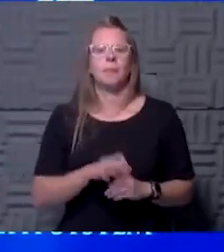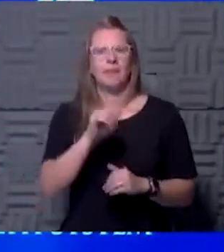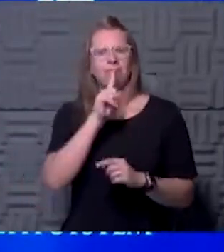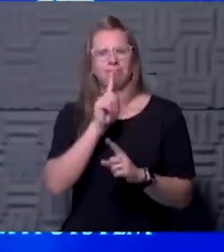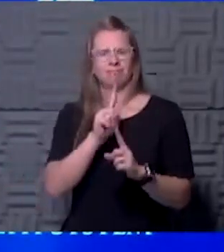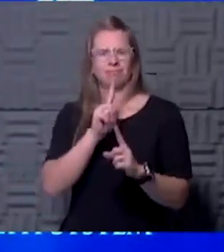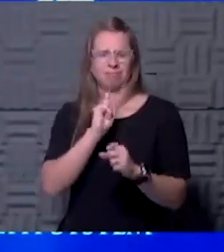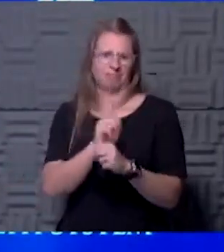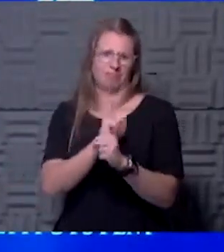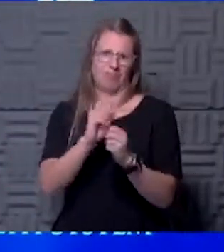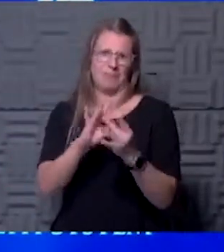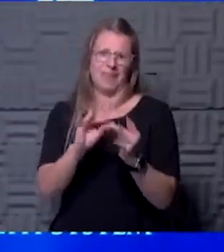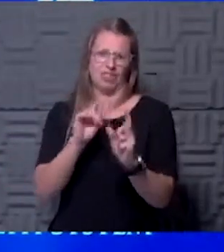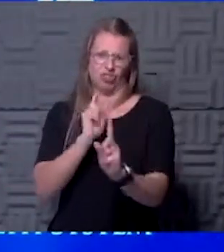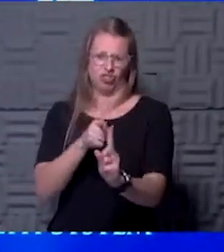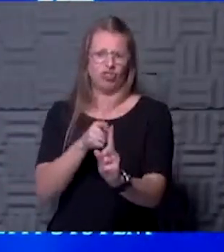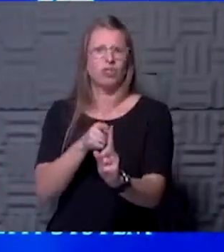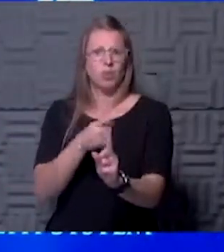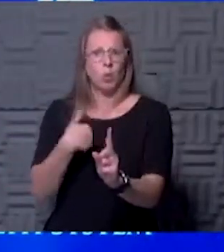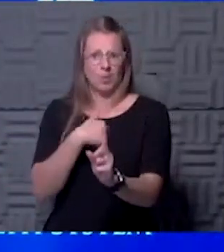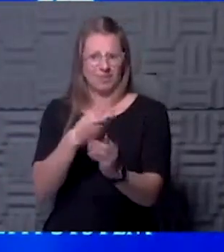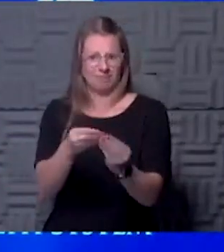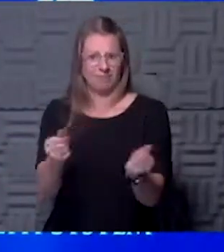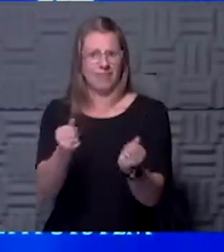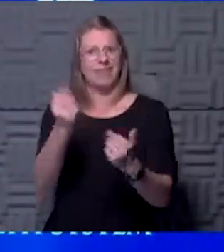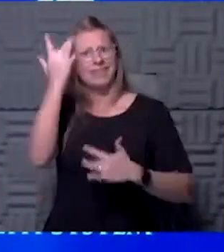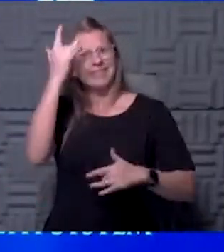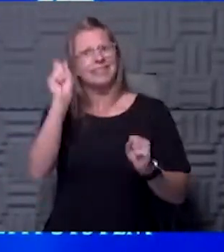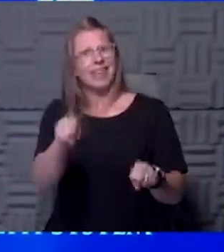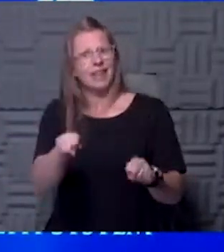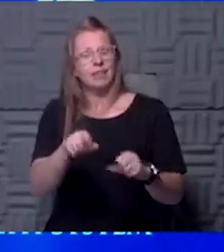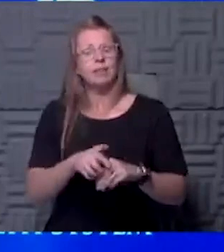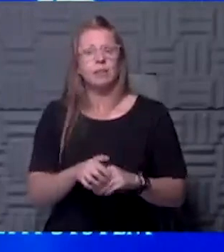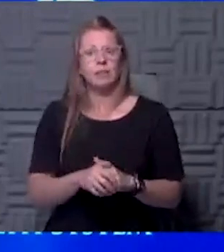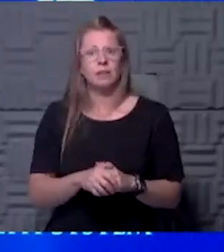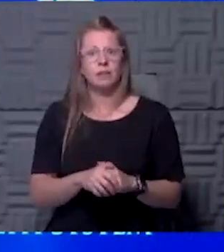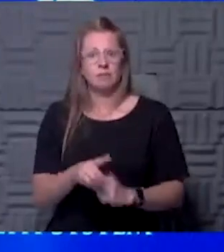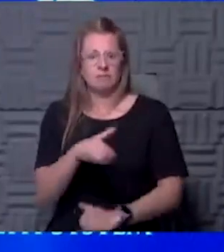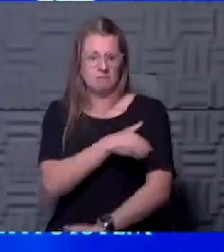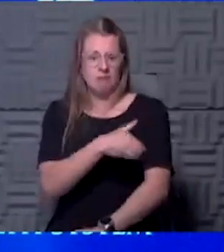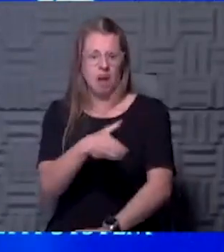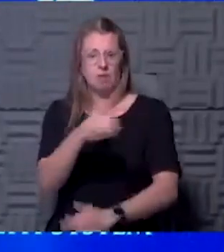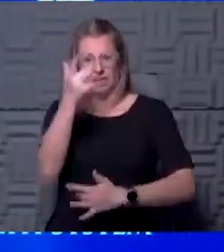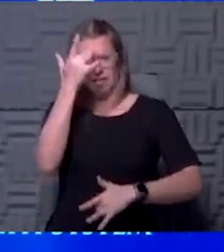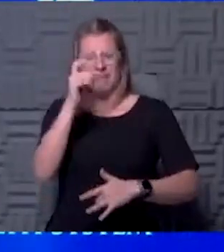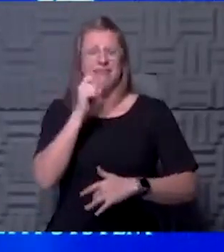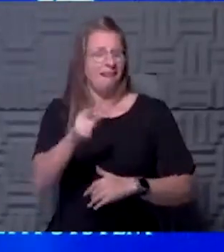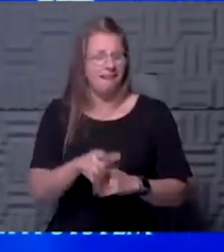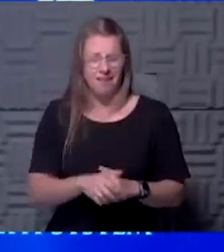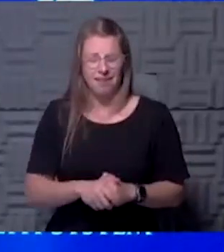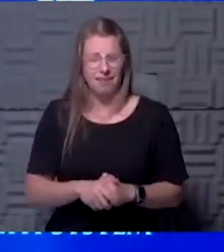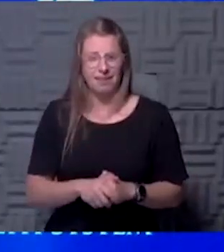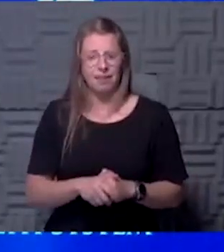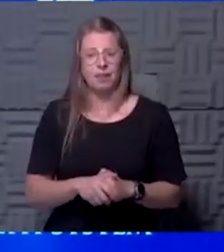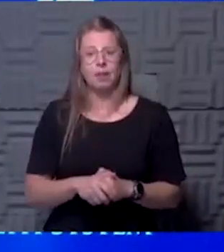message to us all. We can beat this disease. It is really not a powerful disease. What's powerful is what you can do